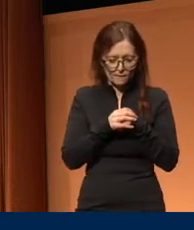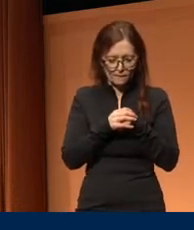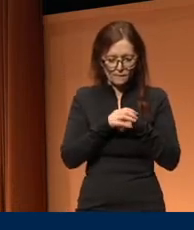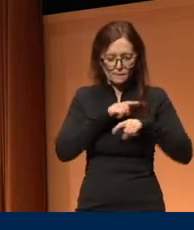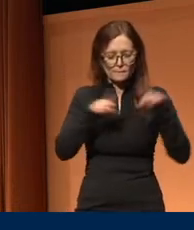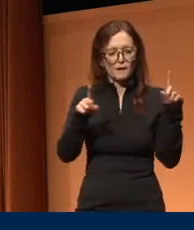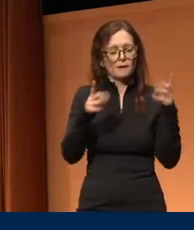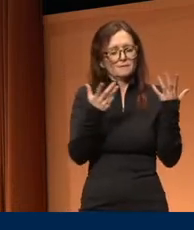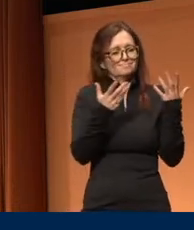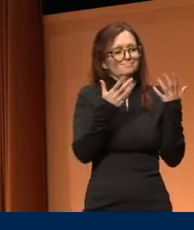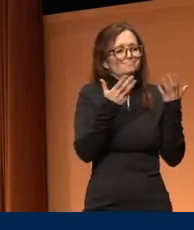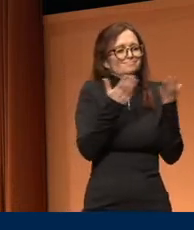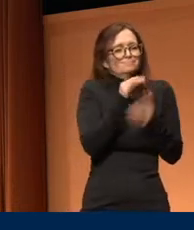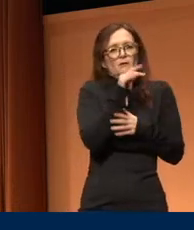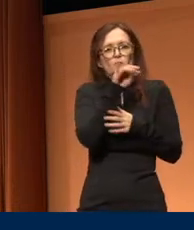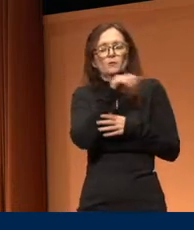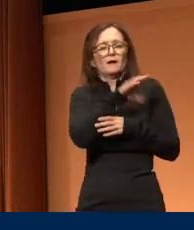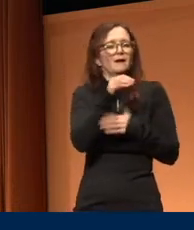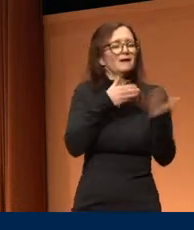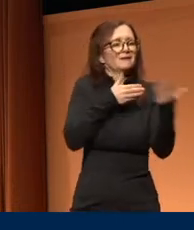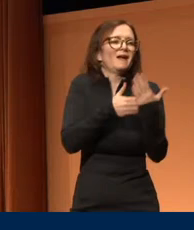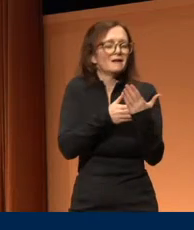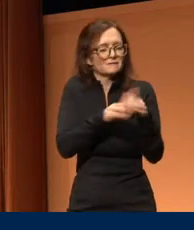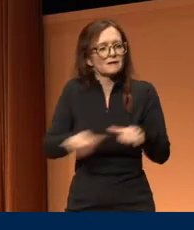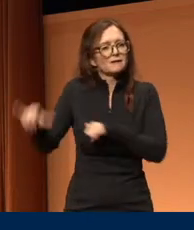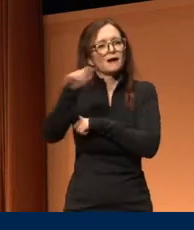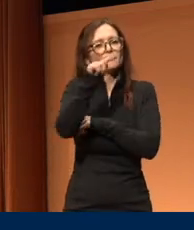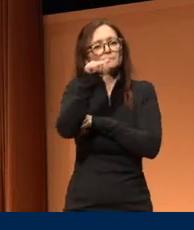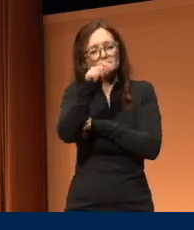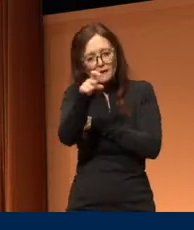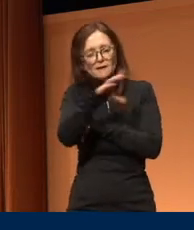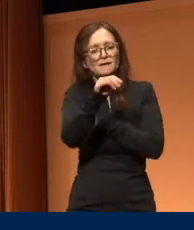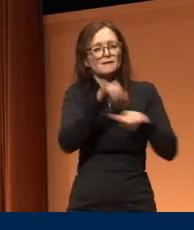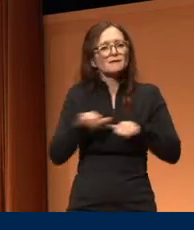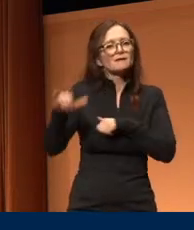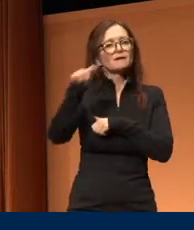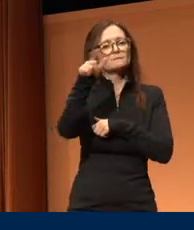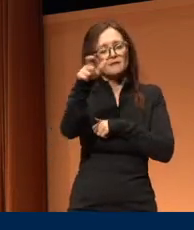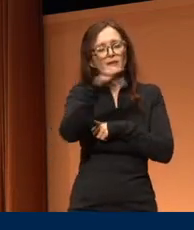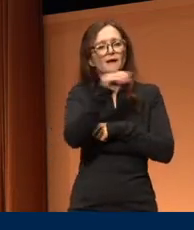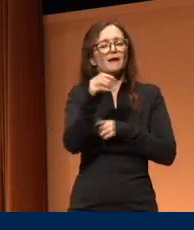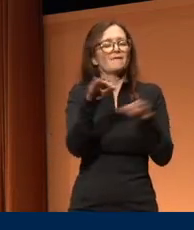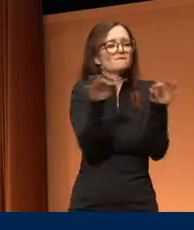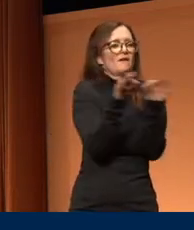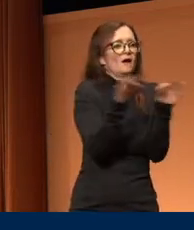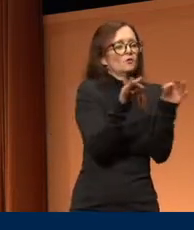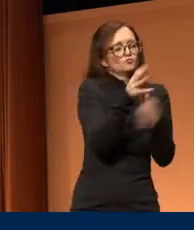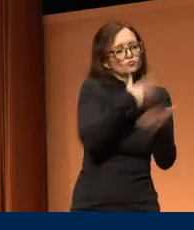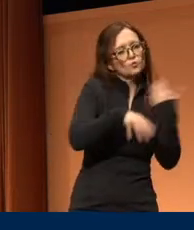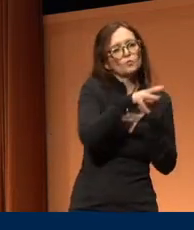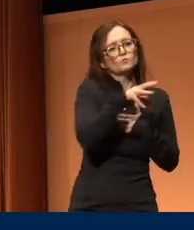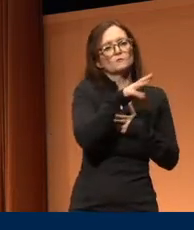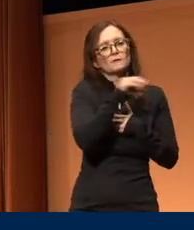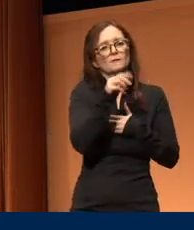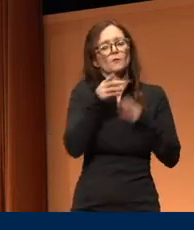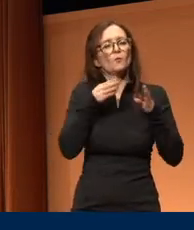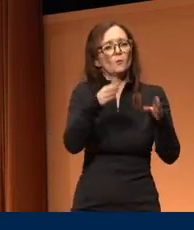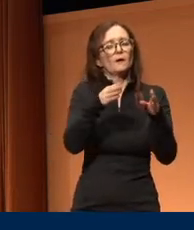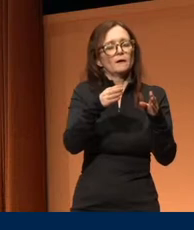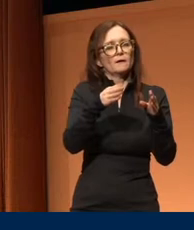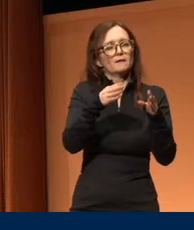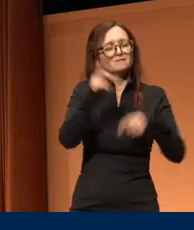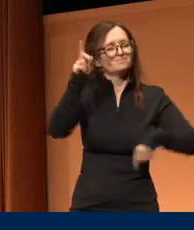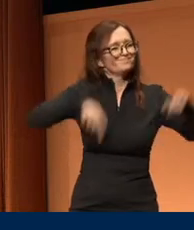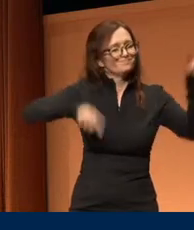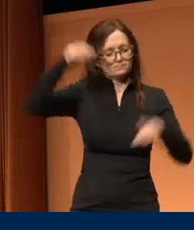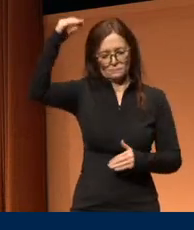minority's arguments against the carbon tax were that a carbon tax was a violation of social justice in the way that it